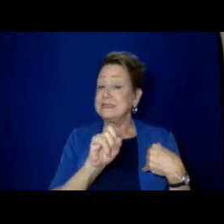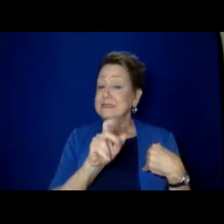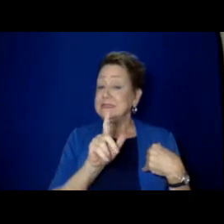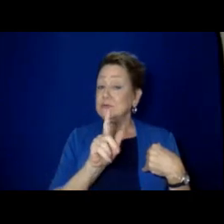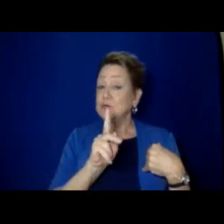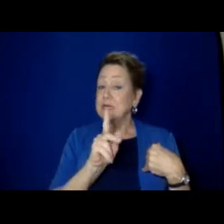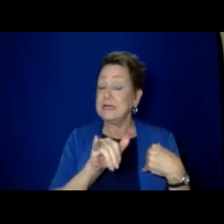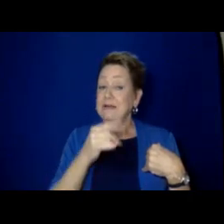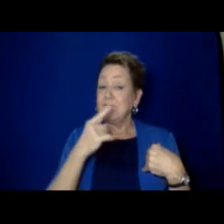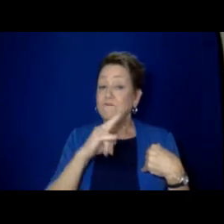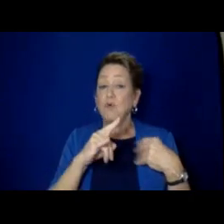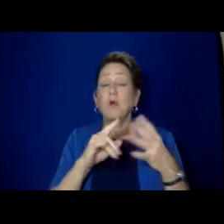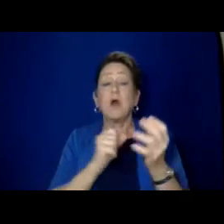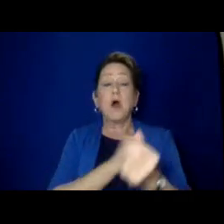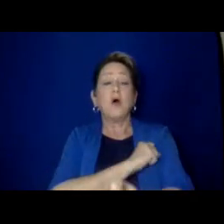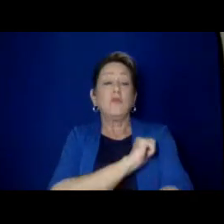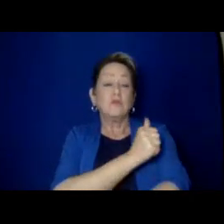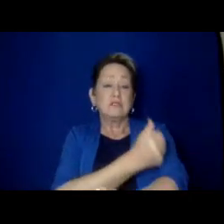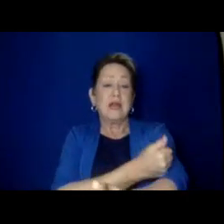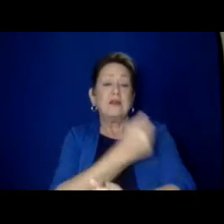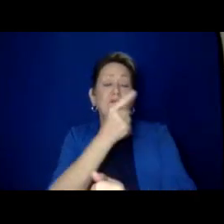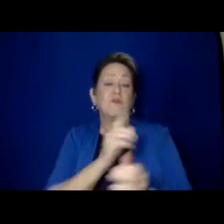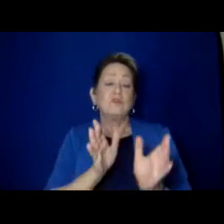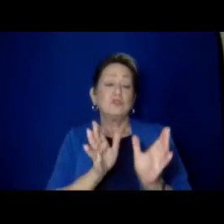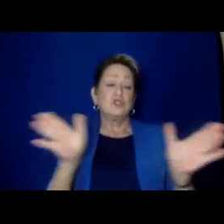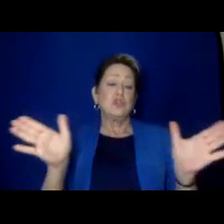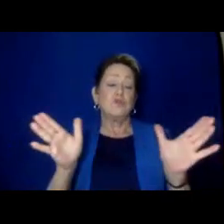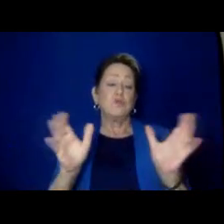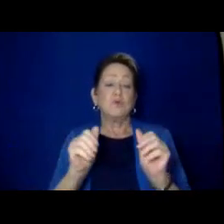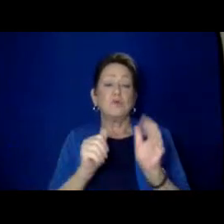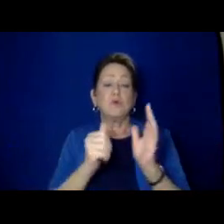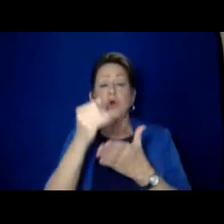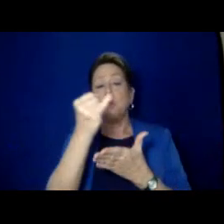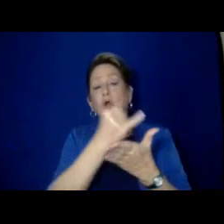authorization to extend and amend agreements for general architecture and engineering.